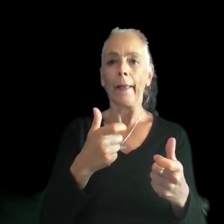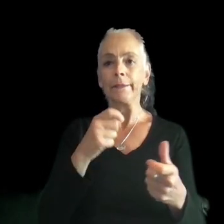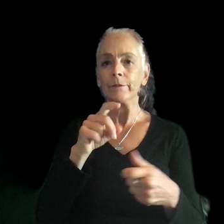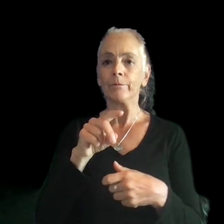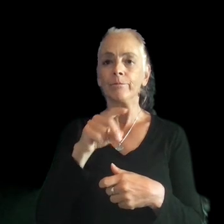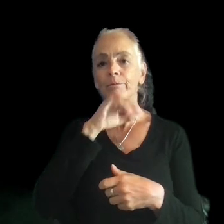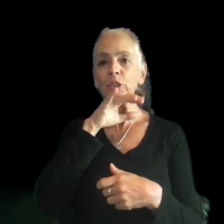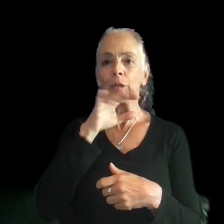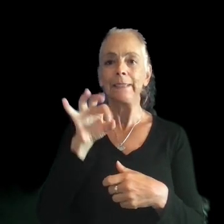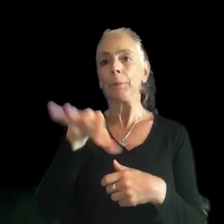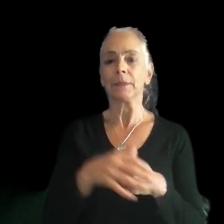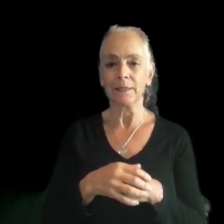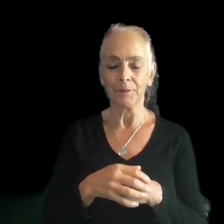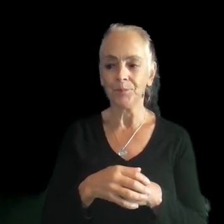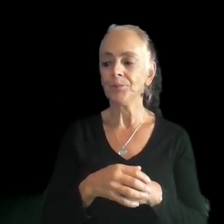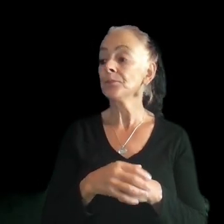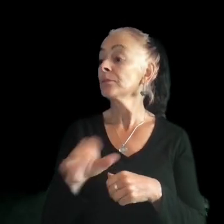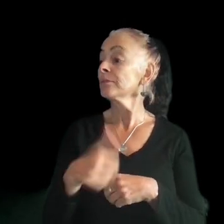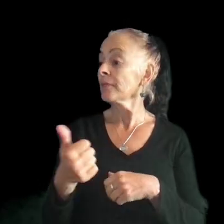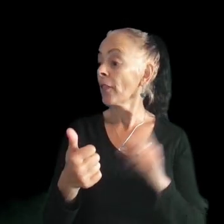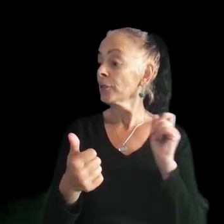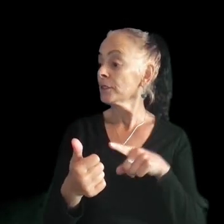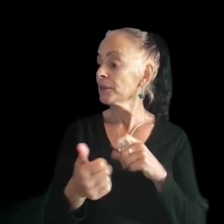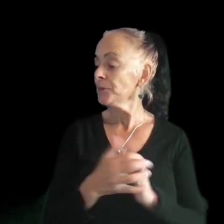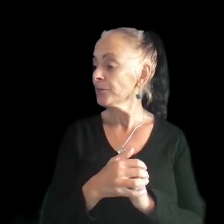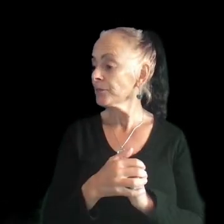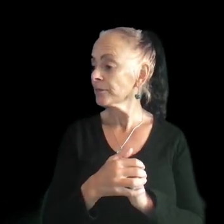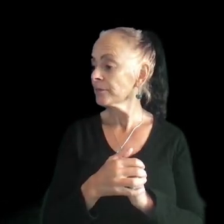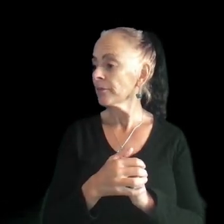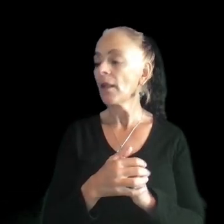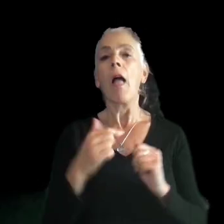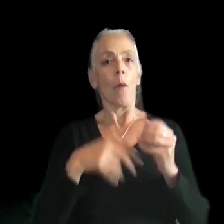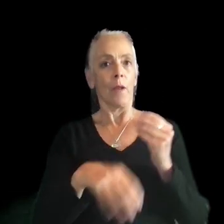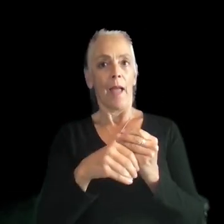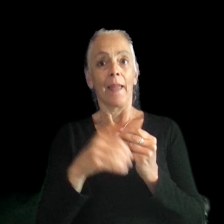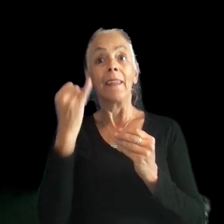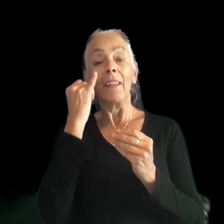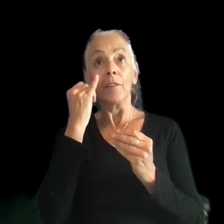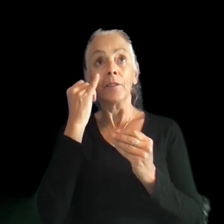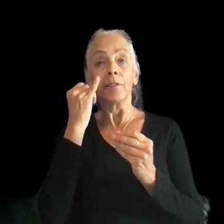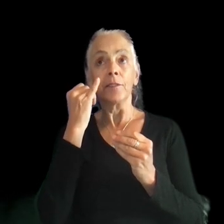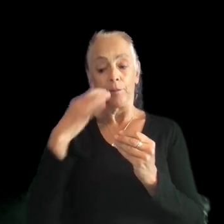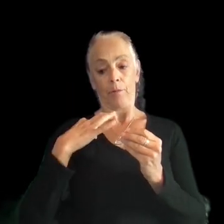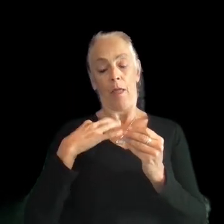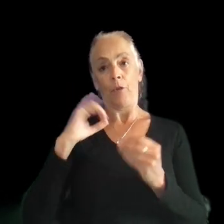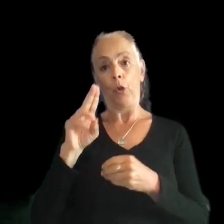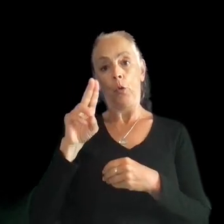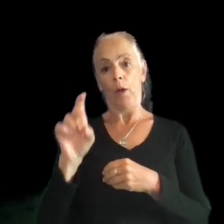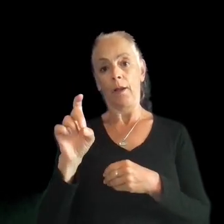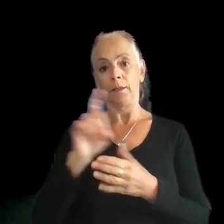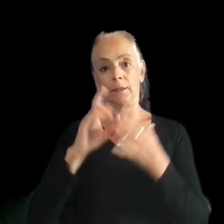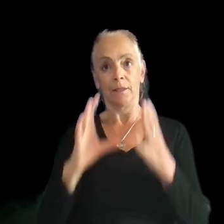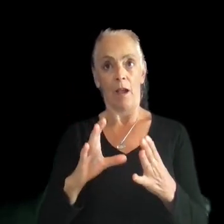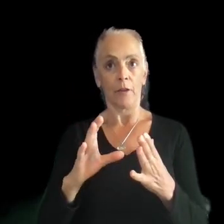so anybody else has any thoughts about it i would just add so if it's for ux designer position um i'll be